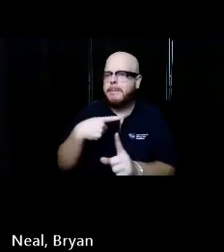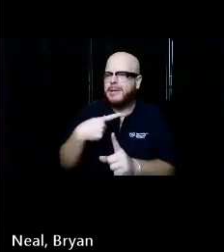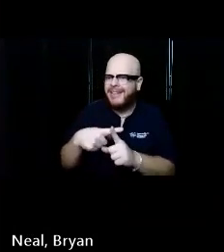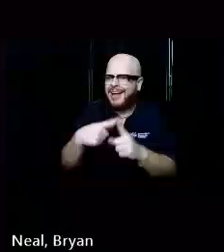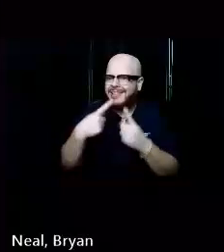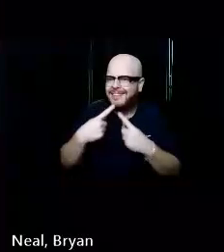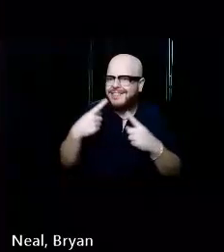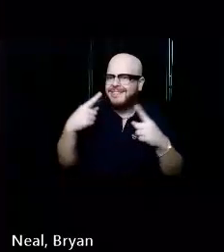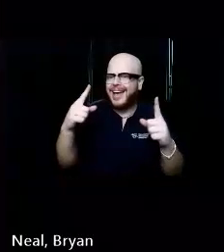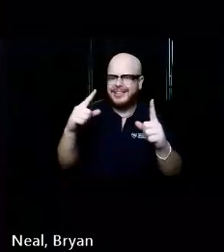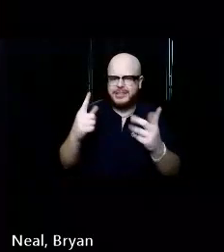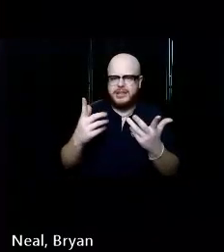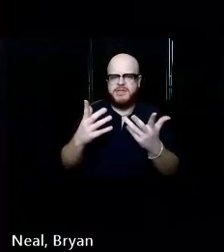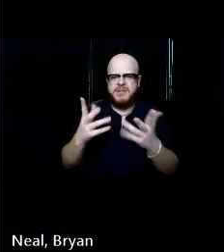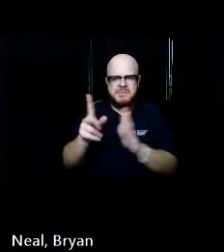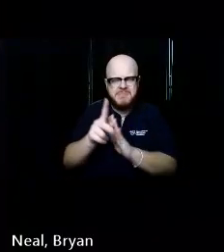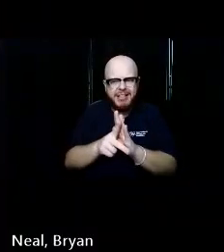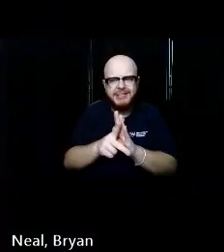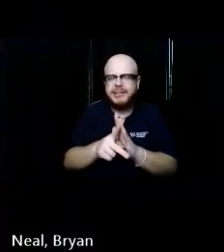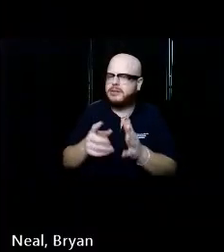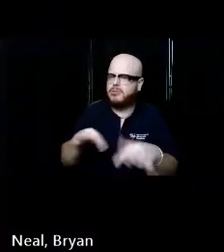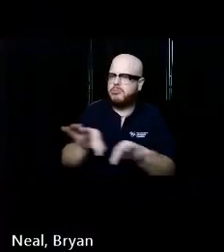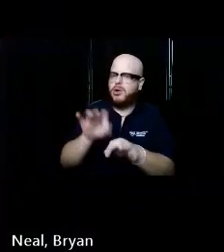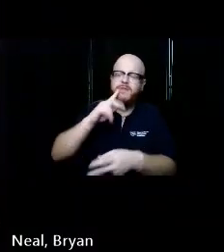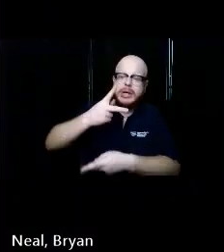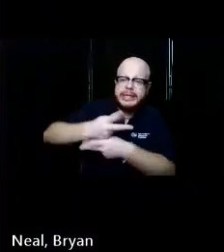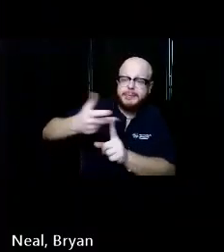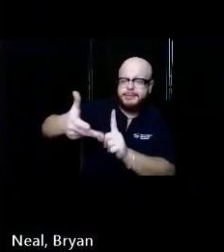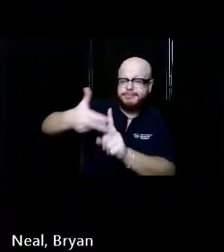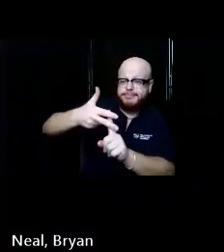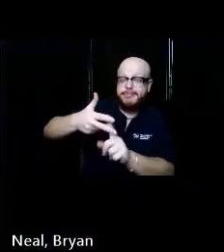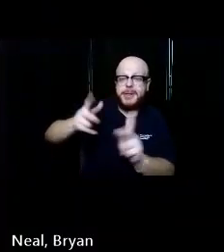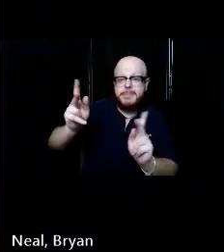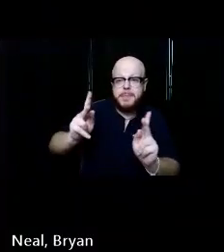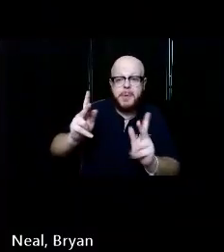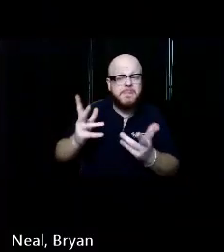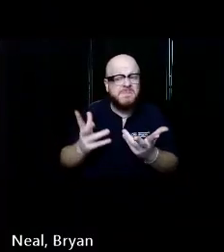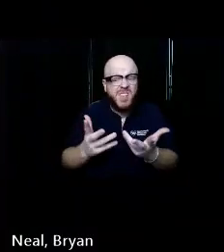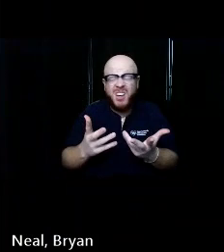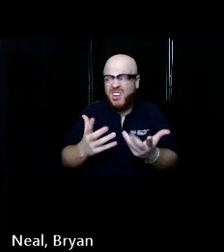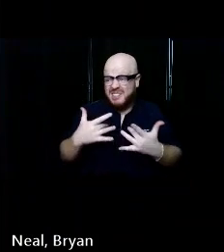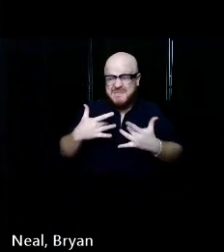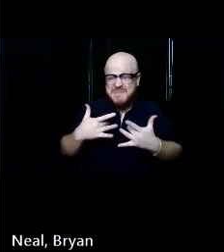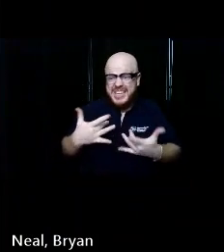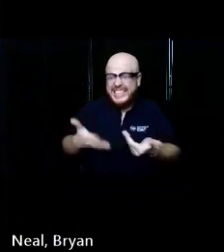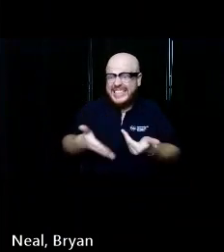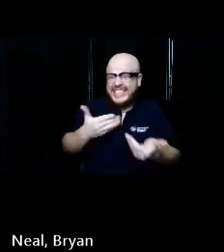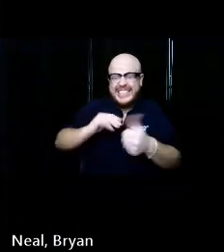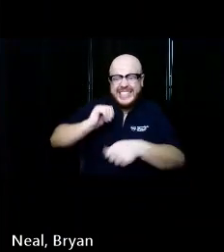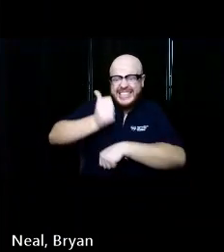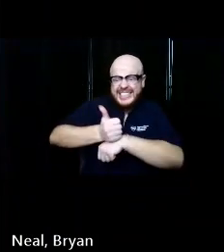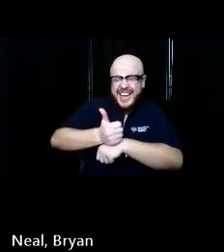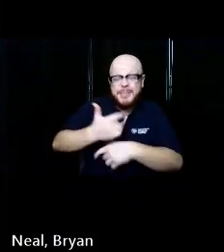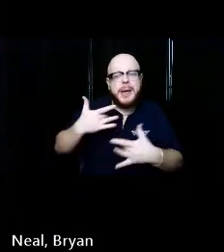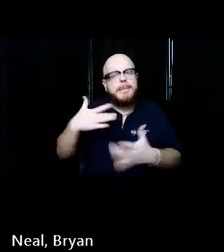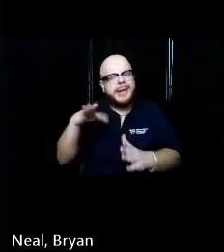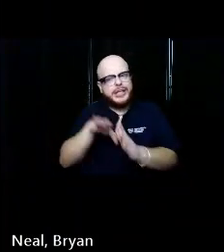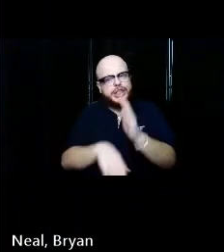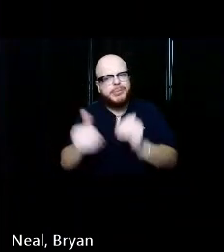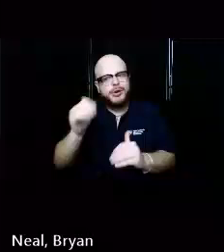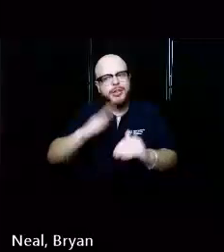them. The accommodation they may need, if any, are often easy to implement, and cost less than employers think.